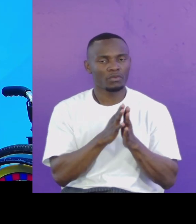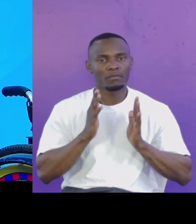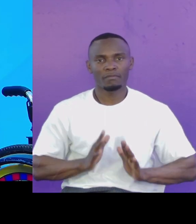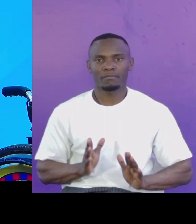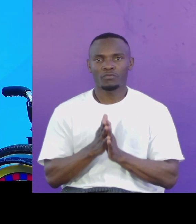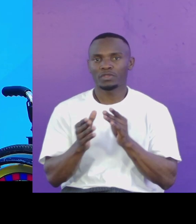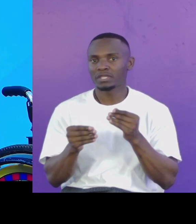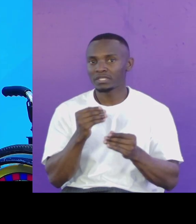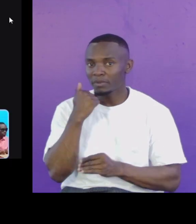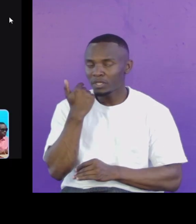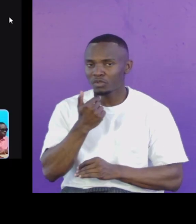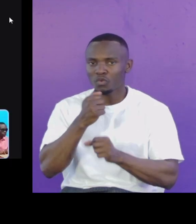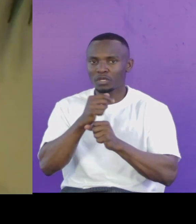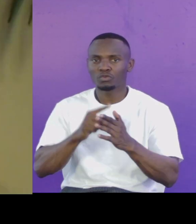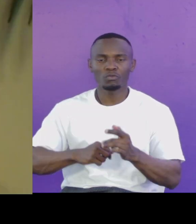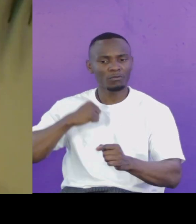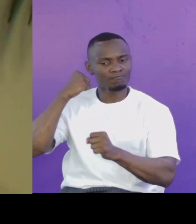chasing their dreams?